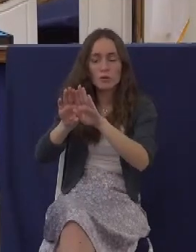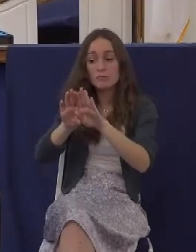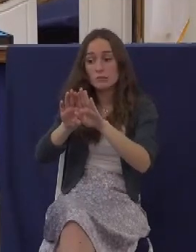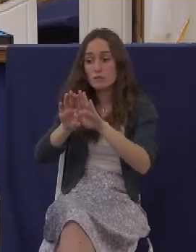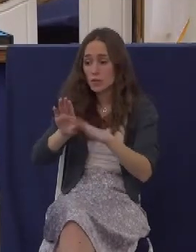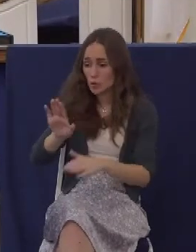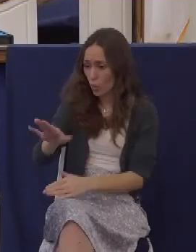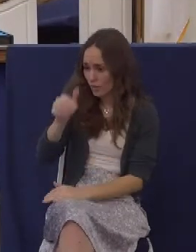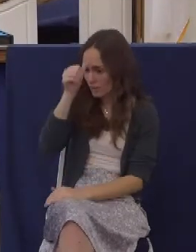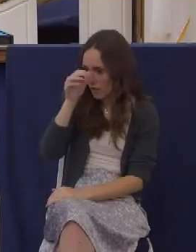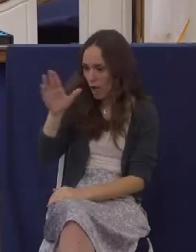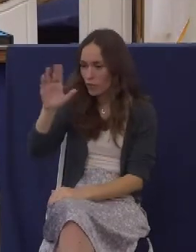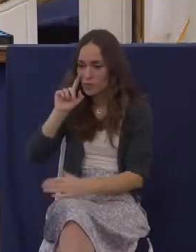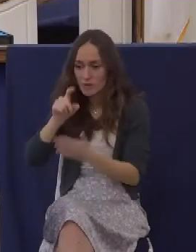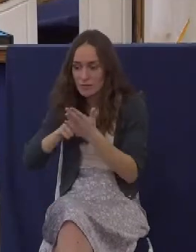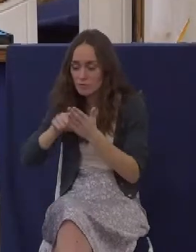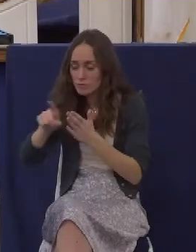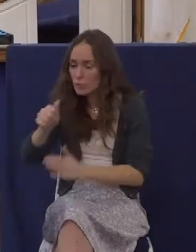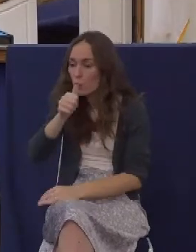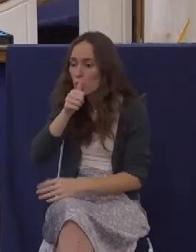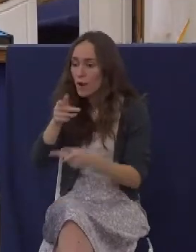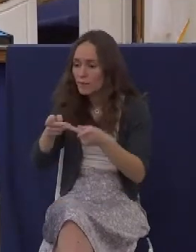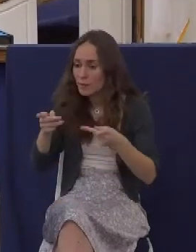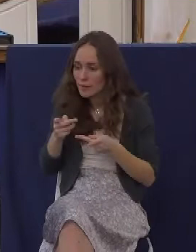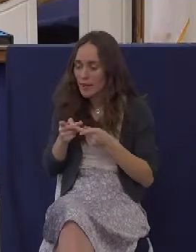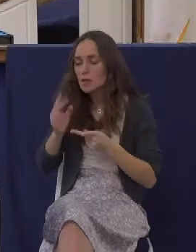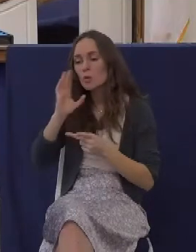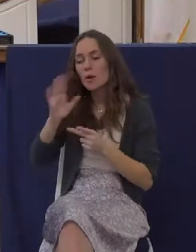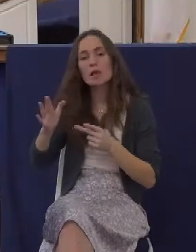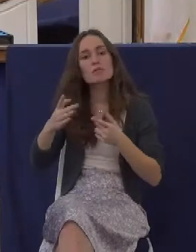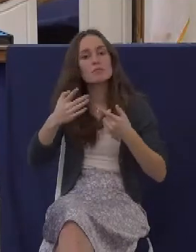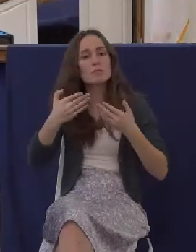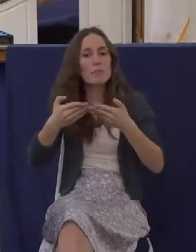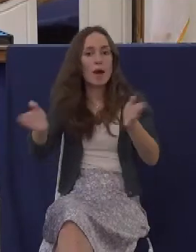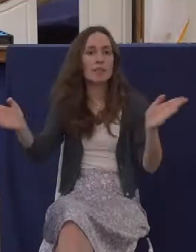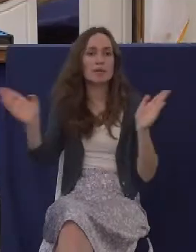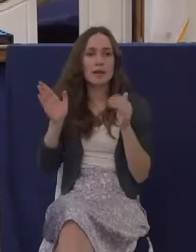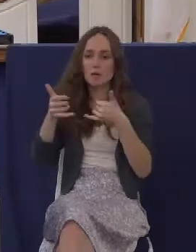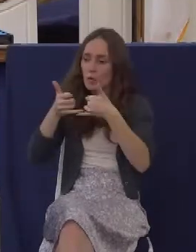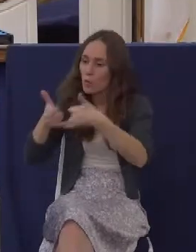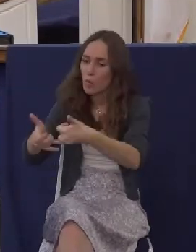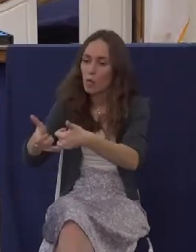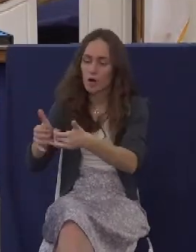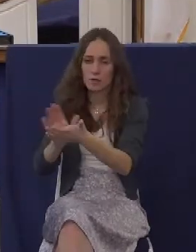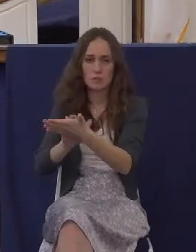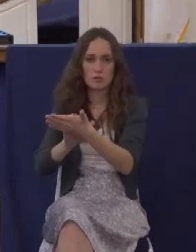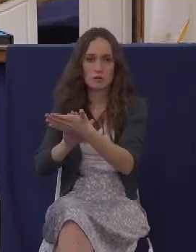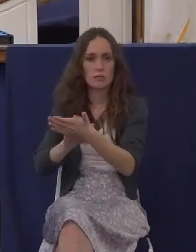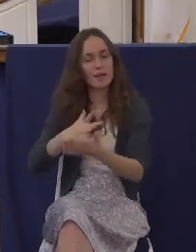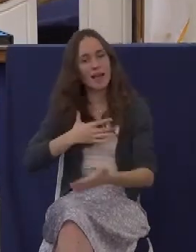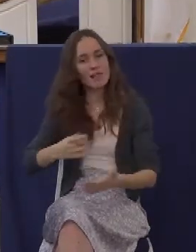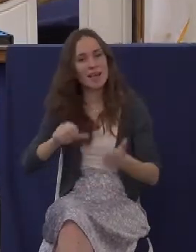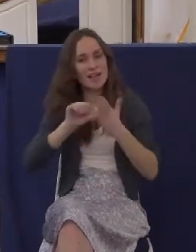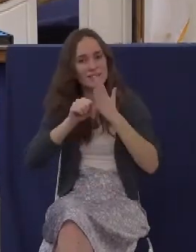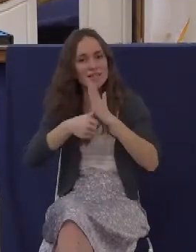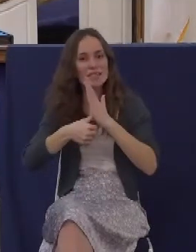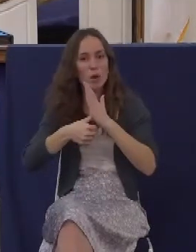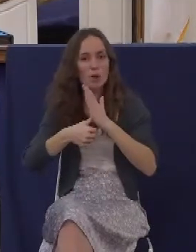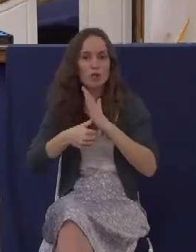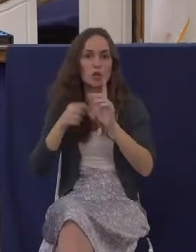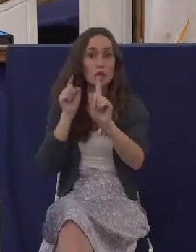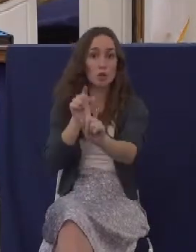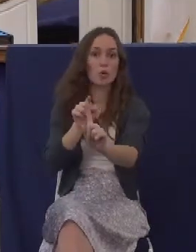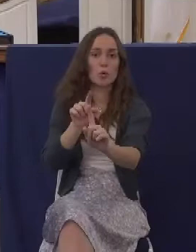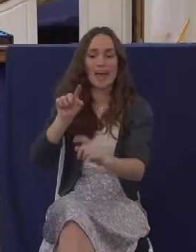which seeth in secret shall reward thee openly. I like the emphasis on thou. It's you. This is